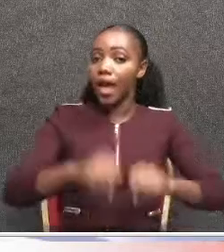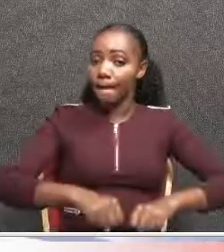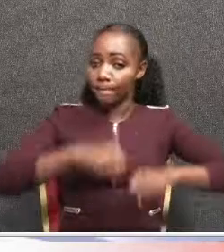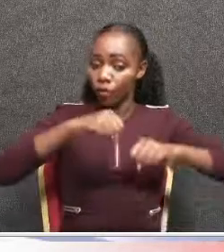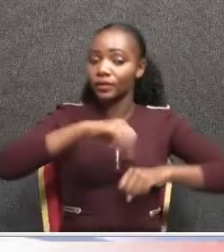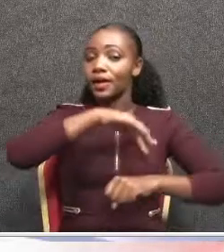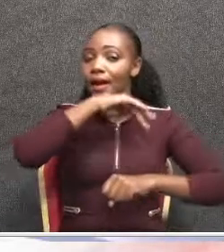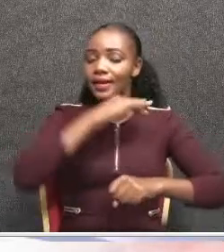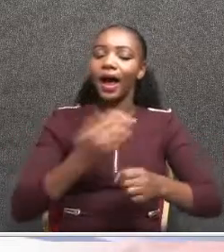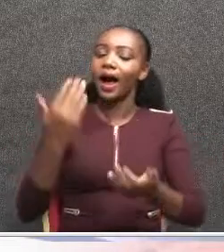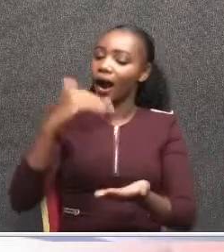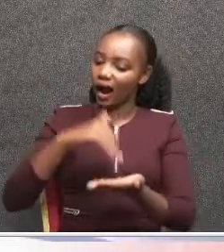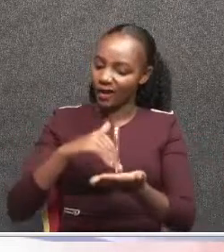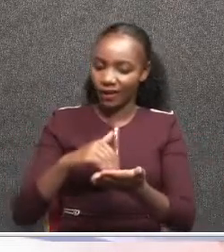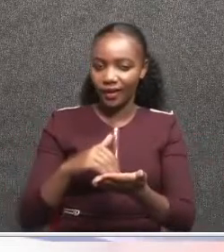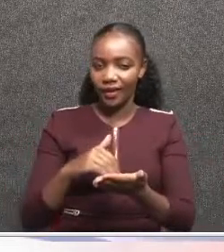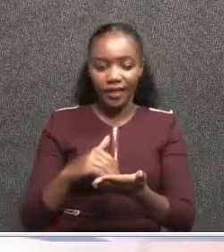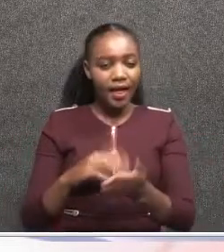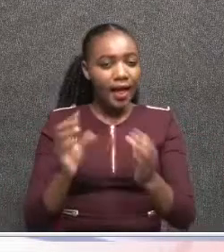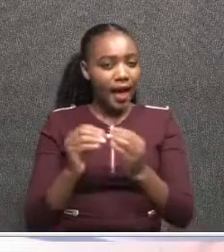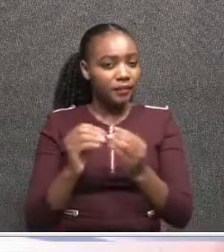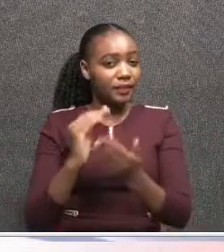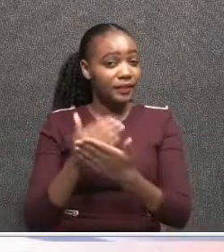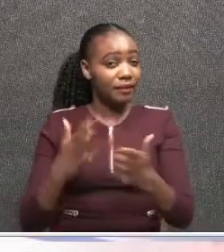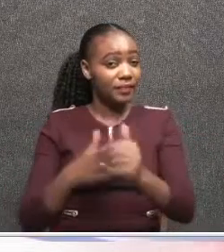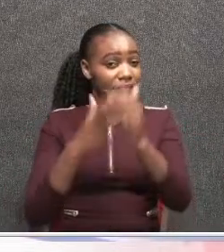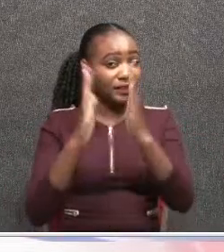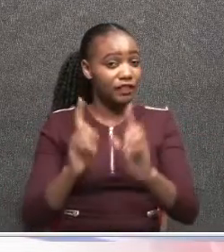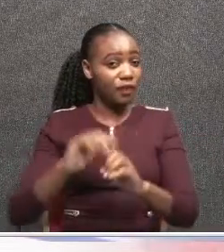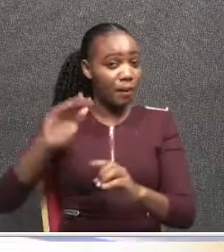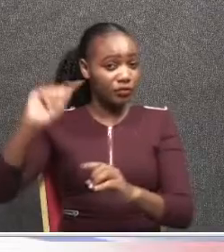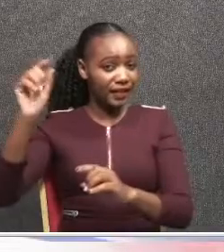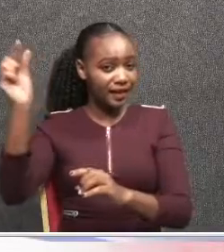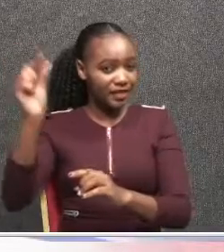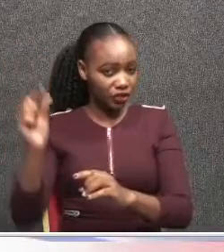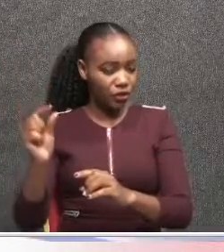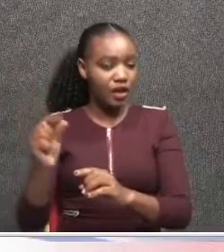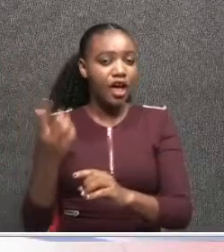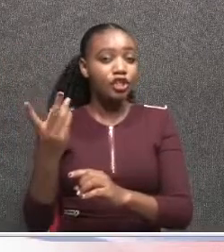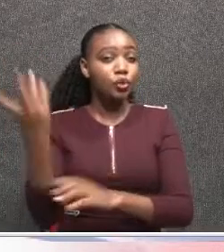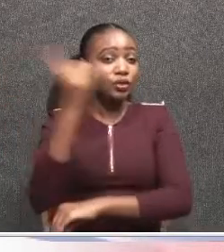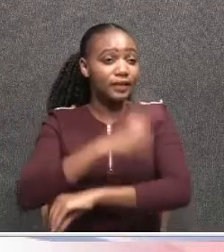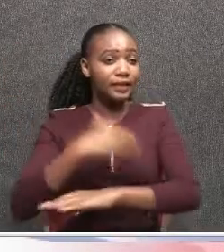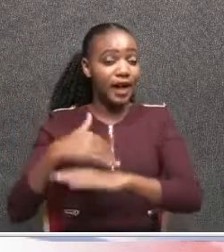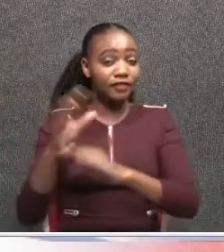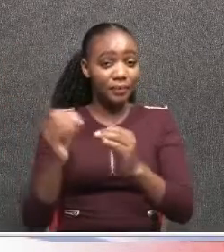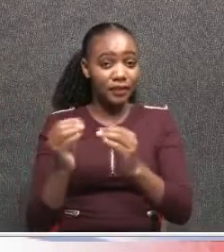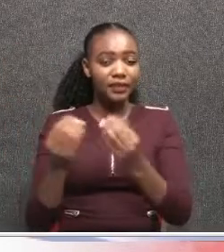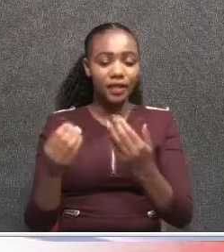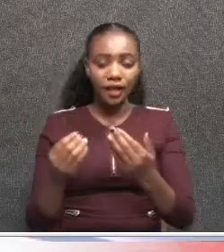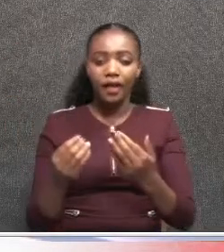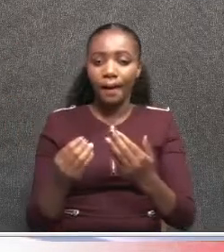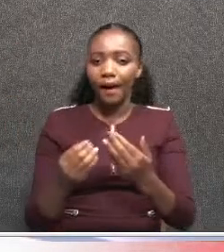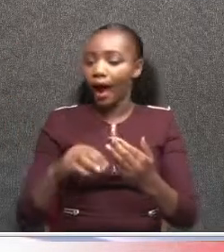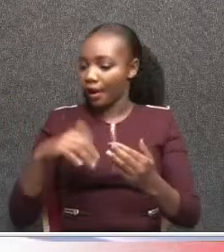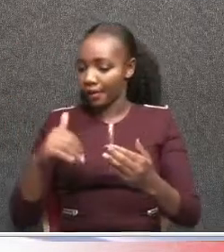Odinga has yet again met a section of leaders from Mount Kenya region just 2 days after meeting tycoons from the